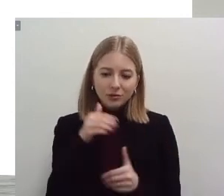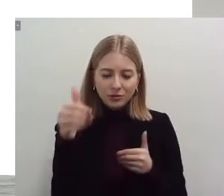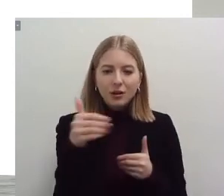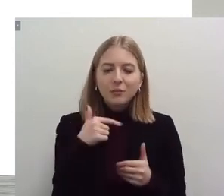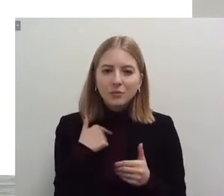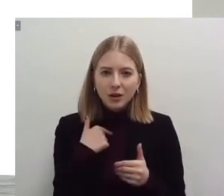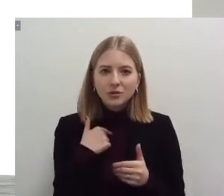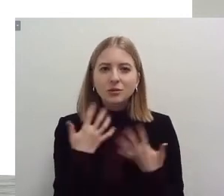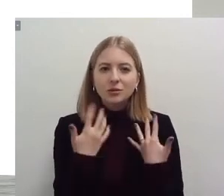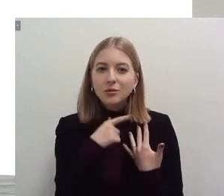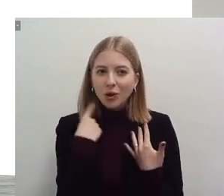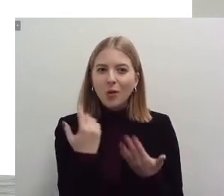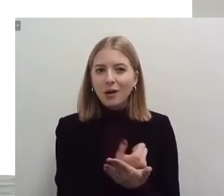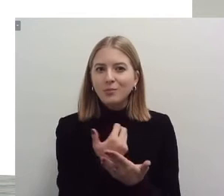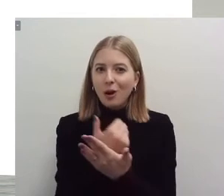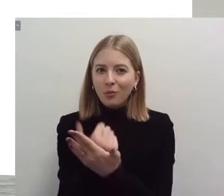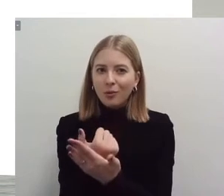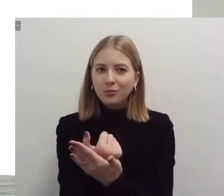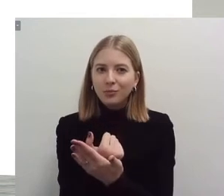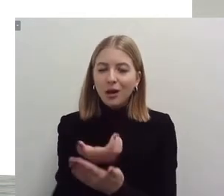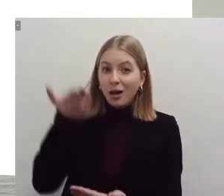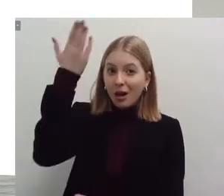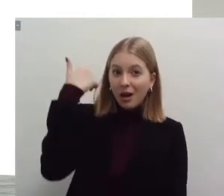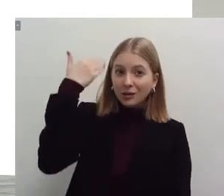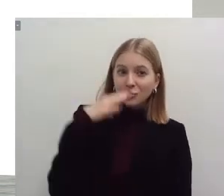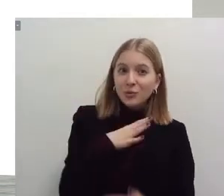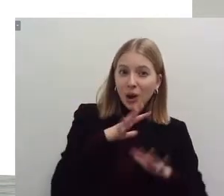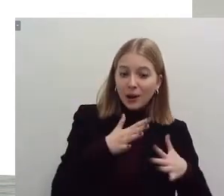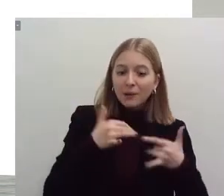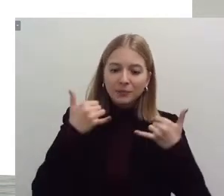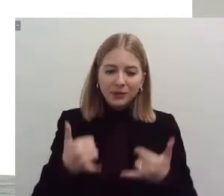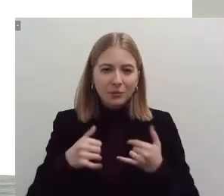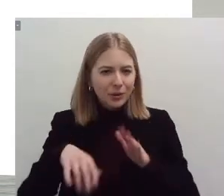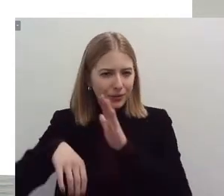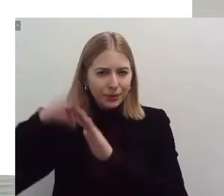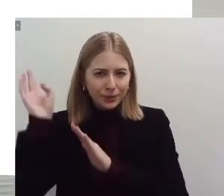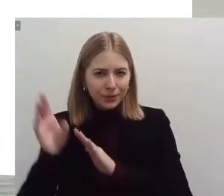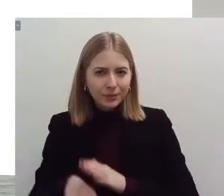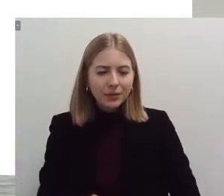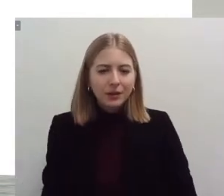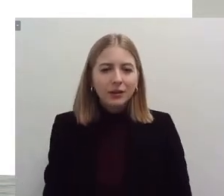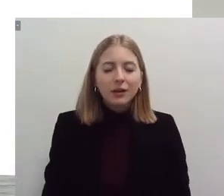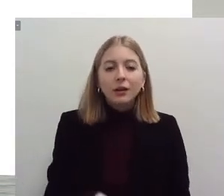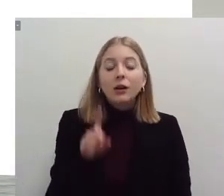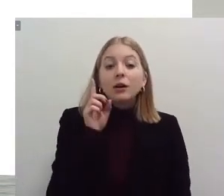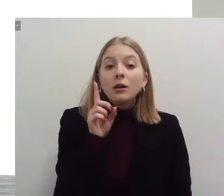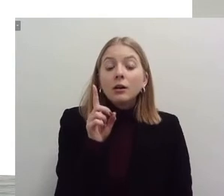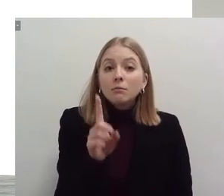think, unfortunately, we are still too far away from the ideal